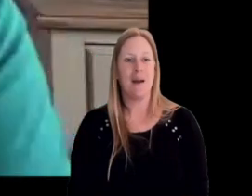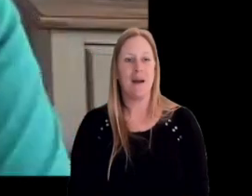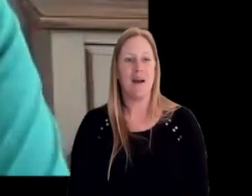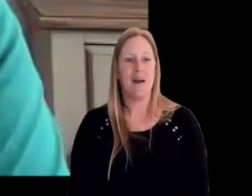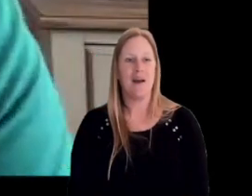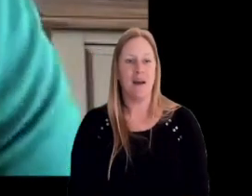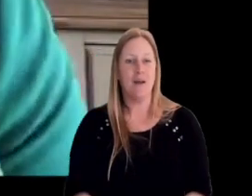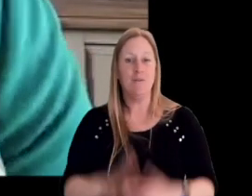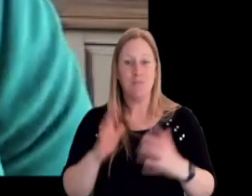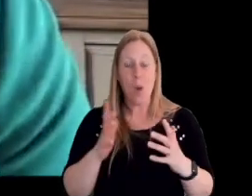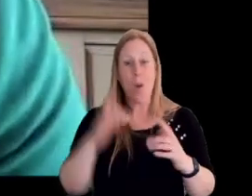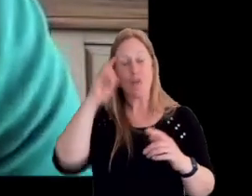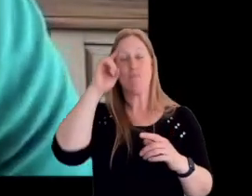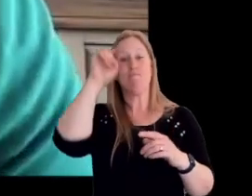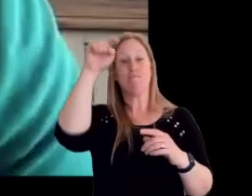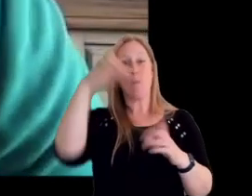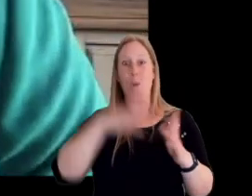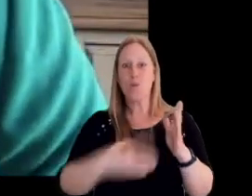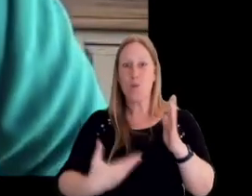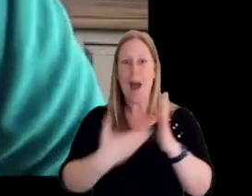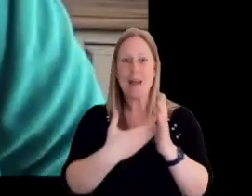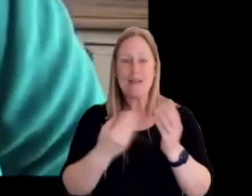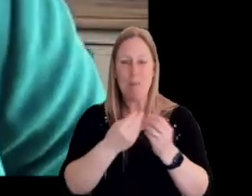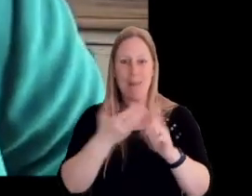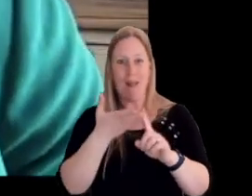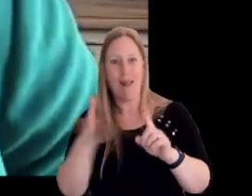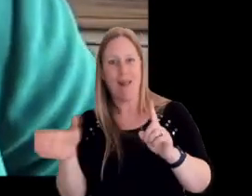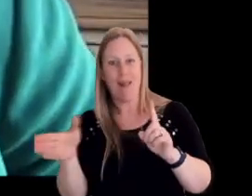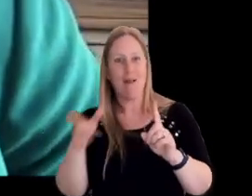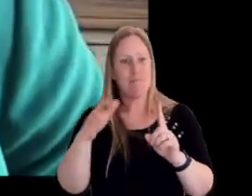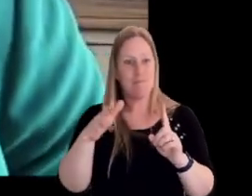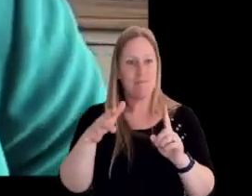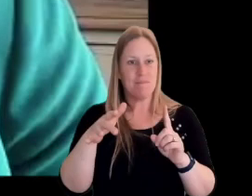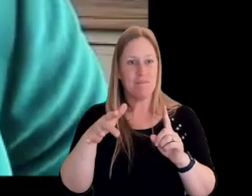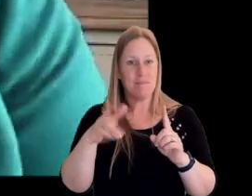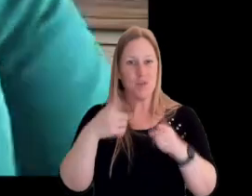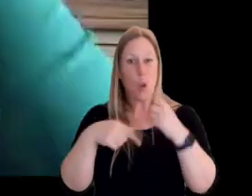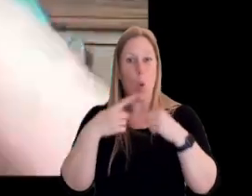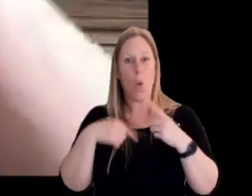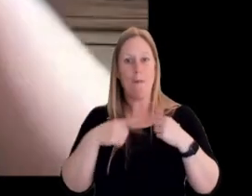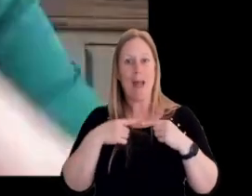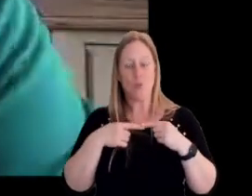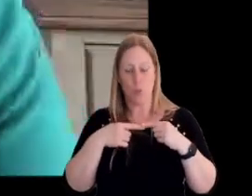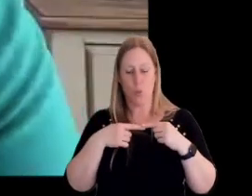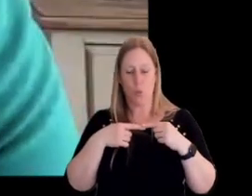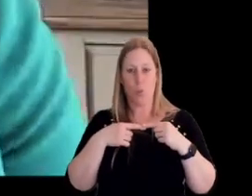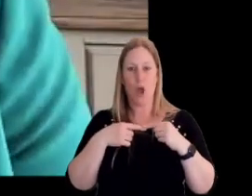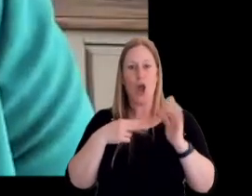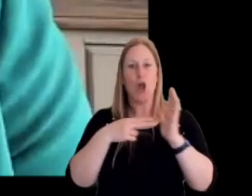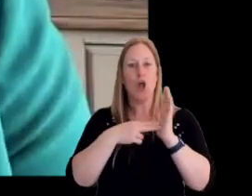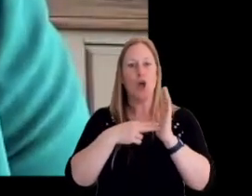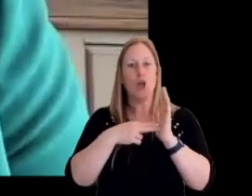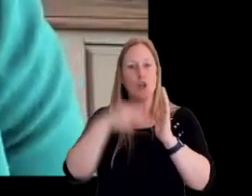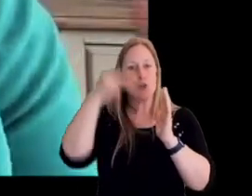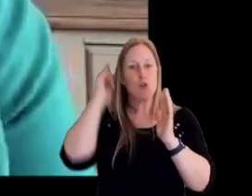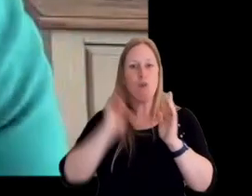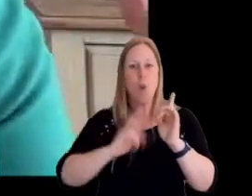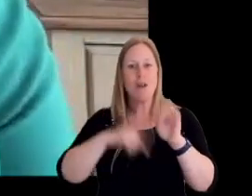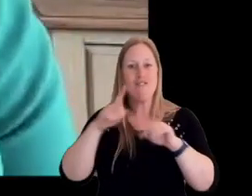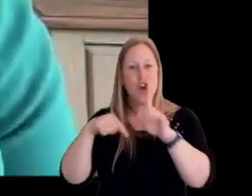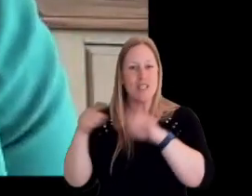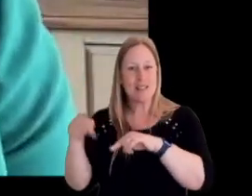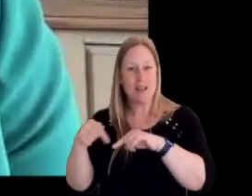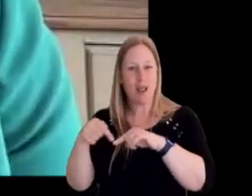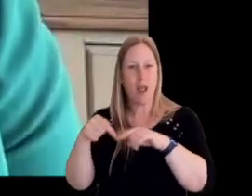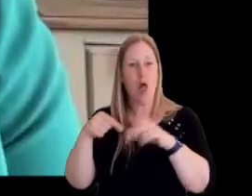sorry. Before that, I just wanted to add something, because like one of to circle back to, you know, neurodiversity